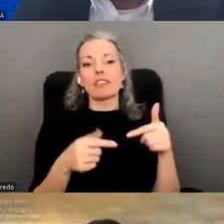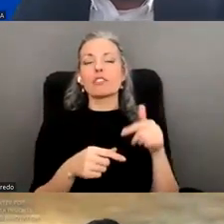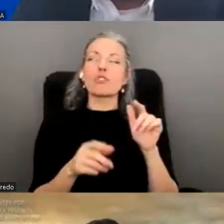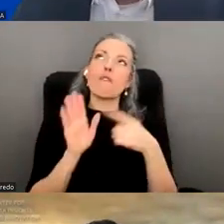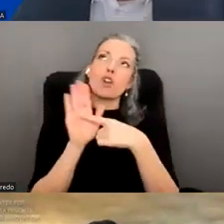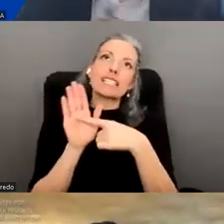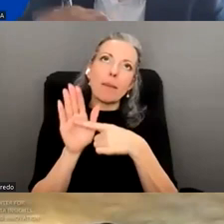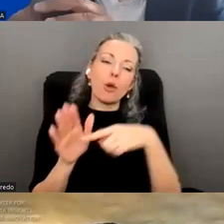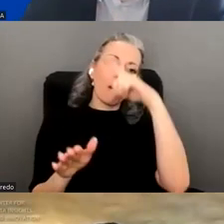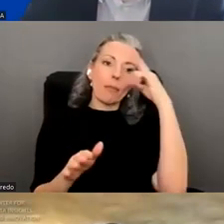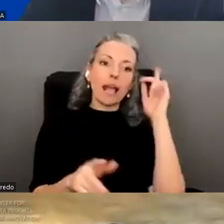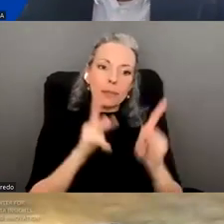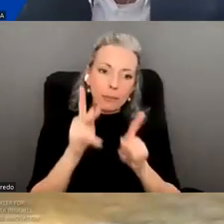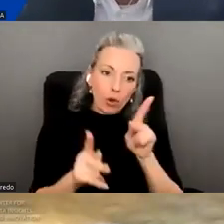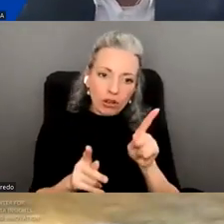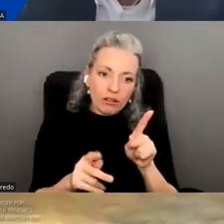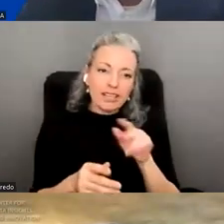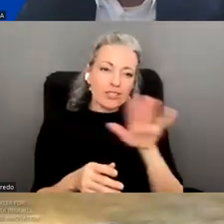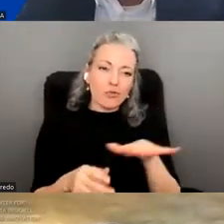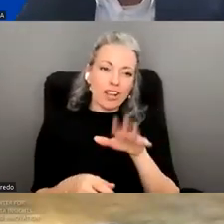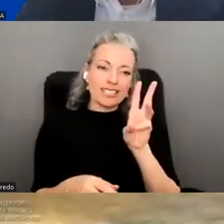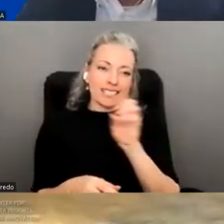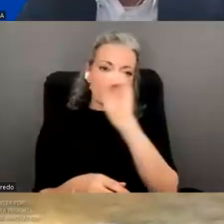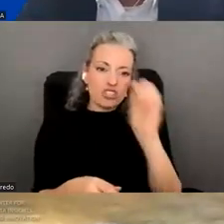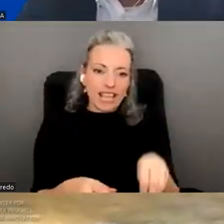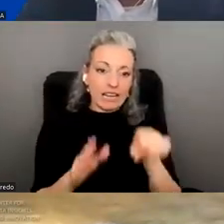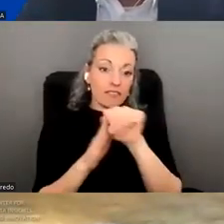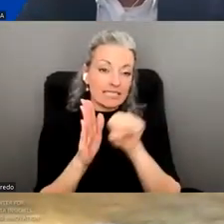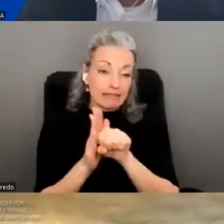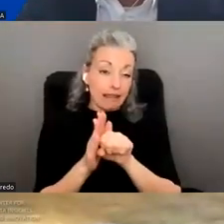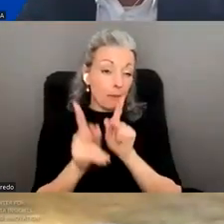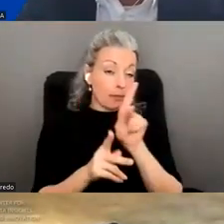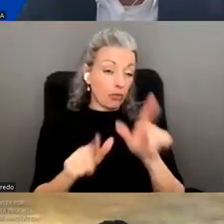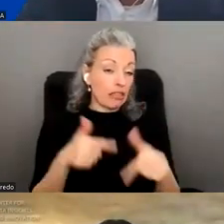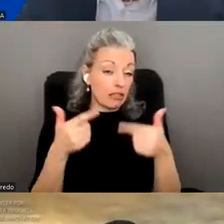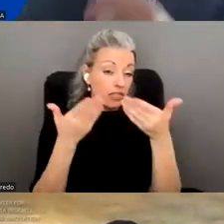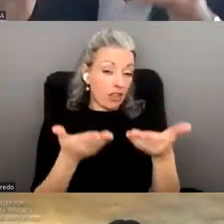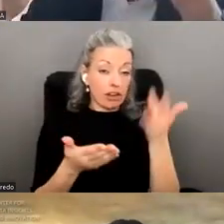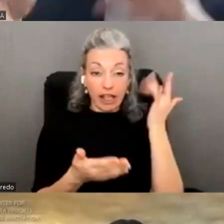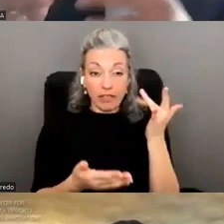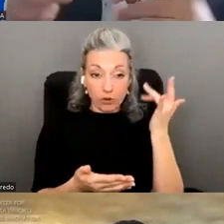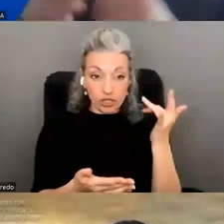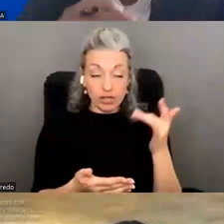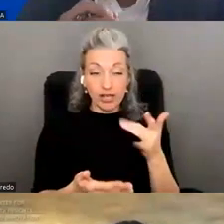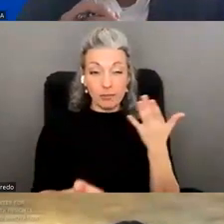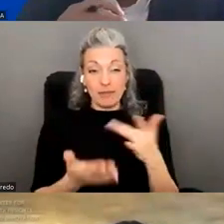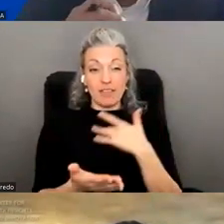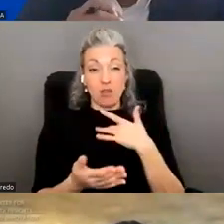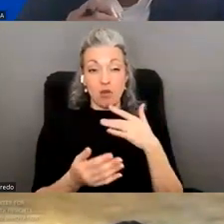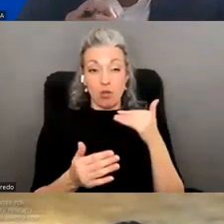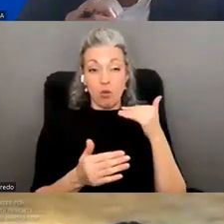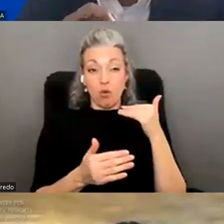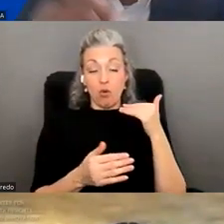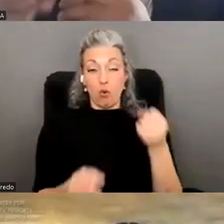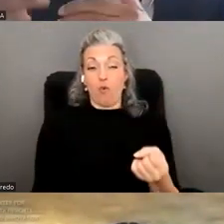for example, they only represent about 6% of the state population. So it's alarming to see their you know, the overwhelming kind of the ratio of the rate